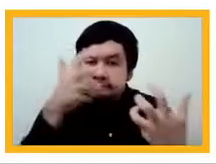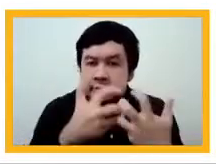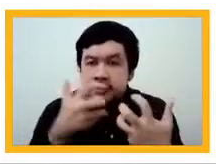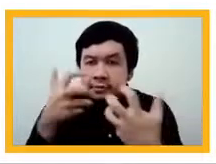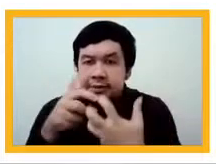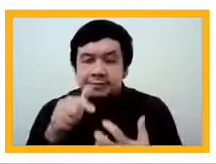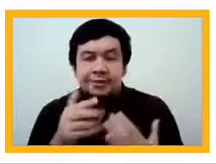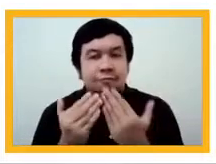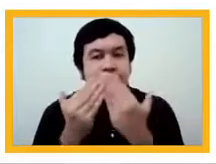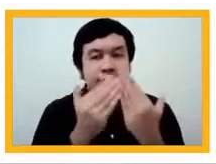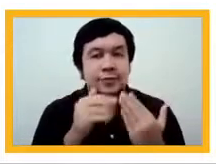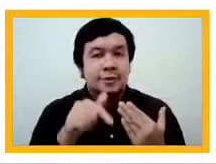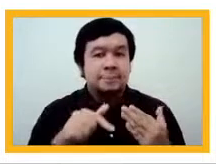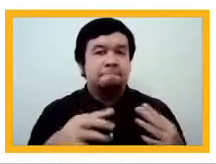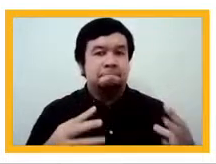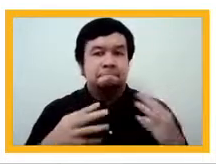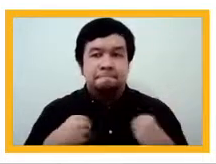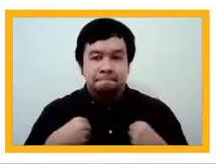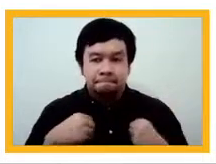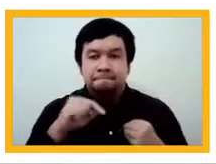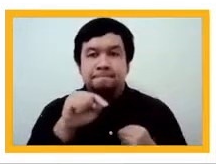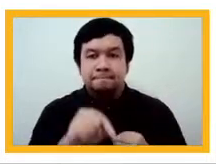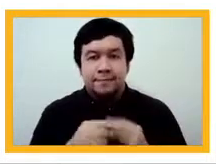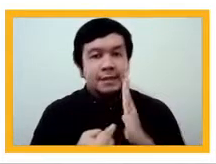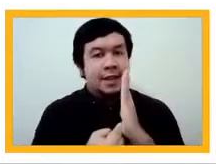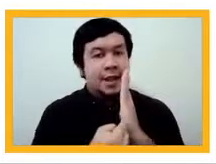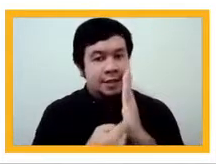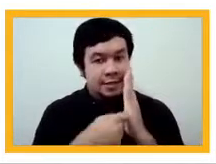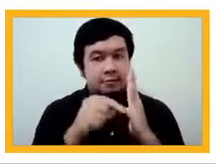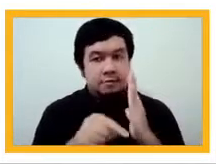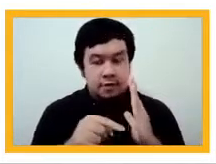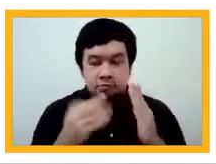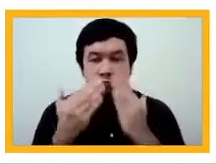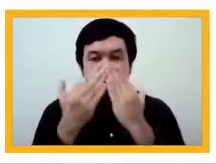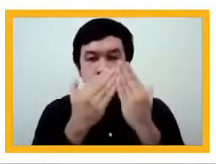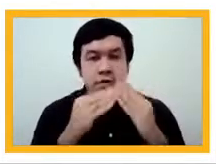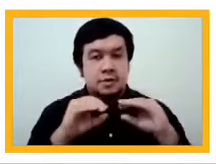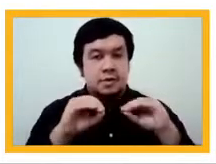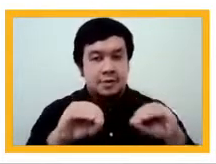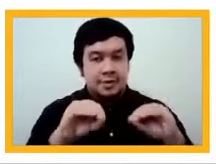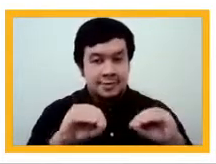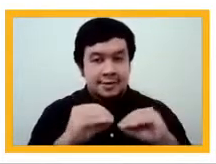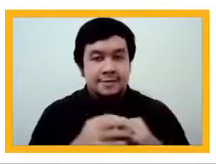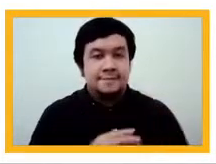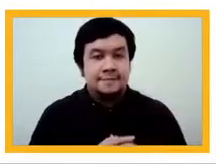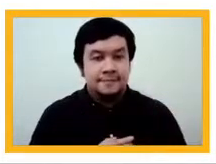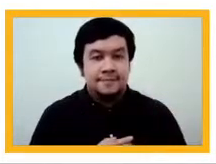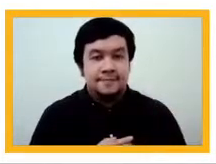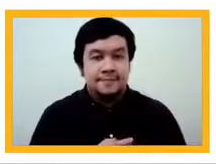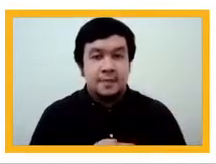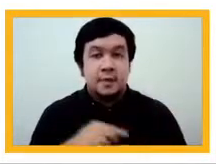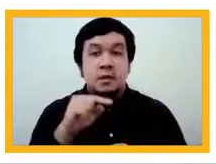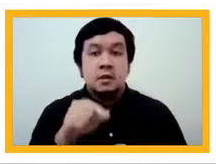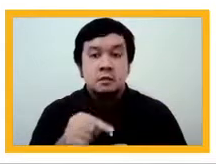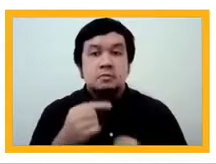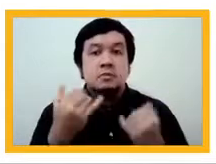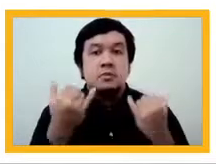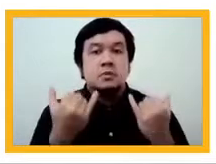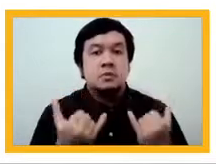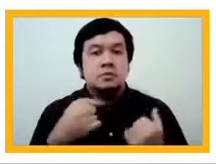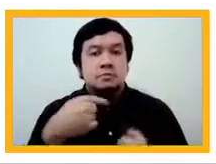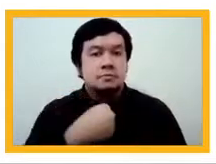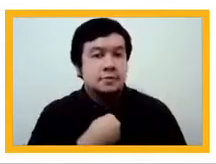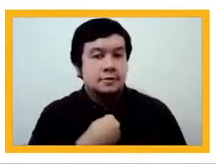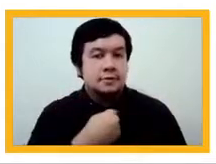higher education. So, okay, so I think now we have a front runner, which is really teachers' readiness, which comes back